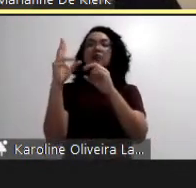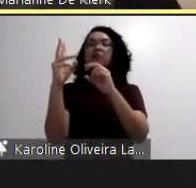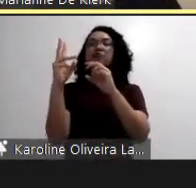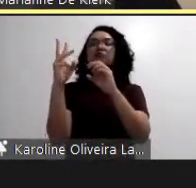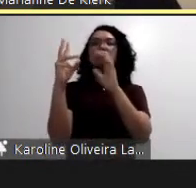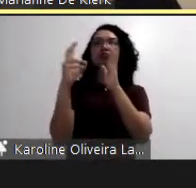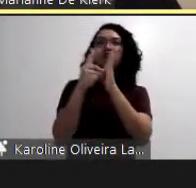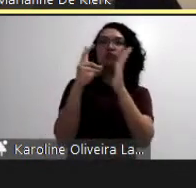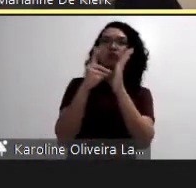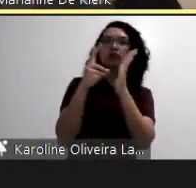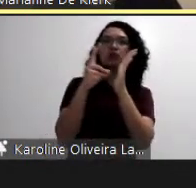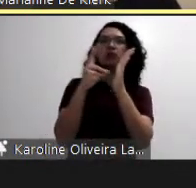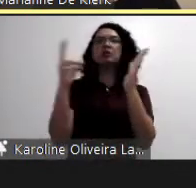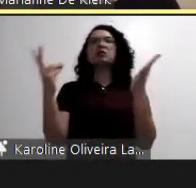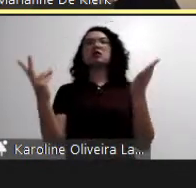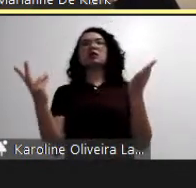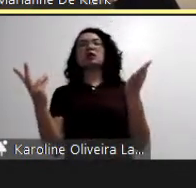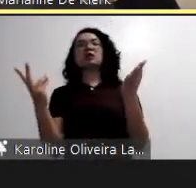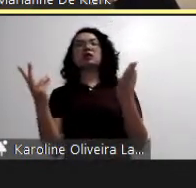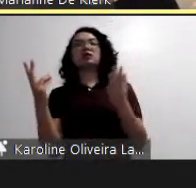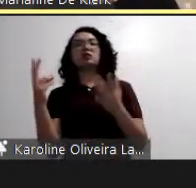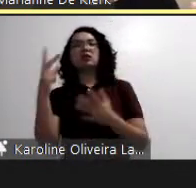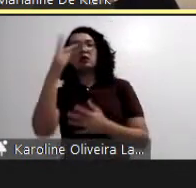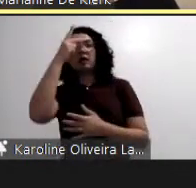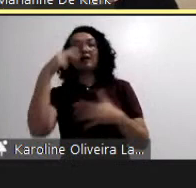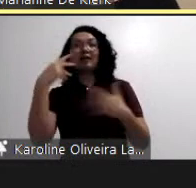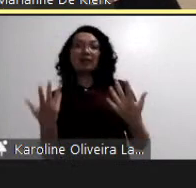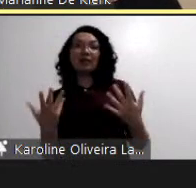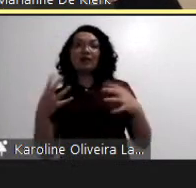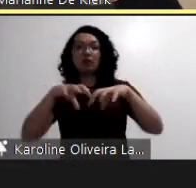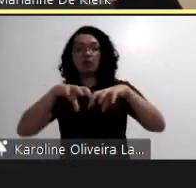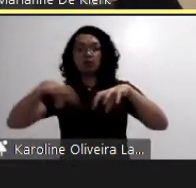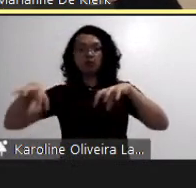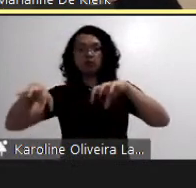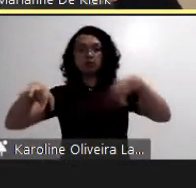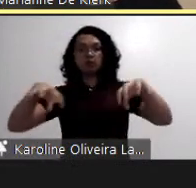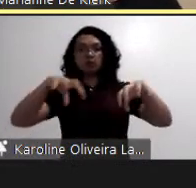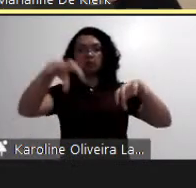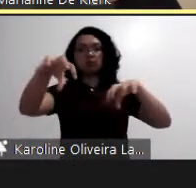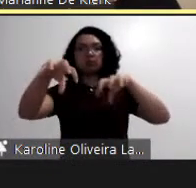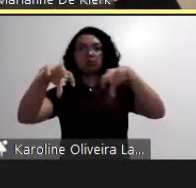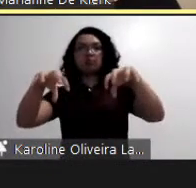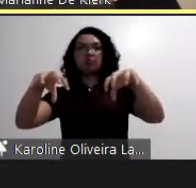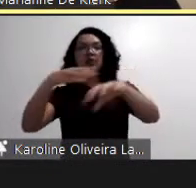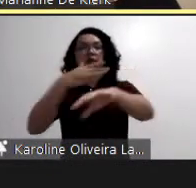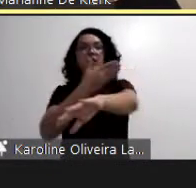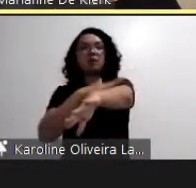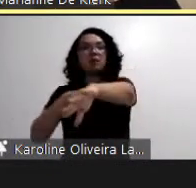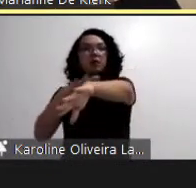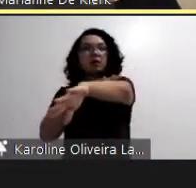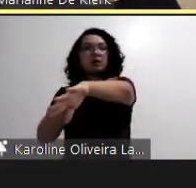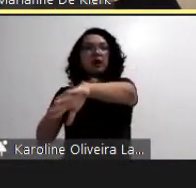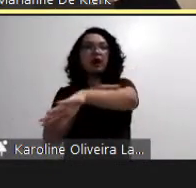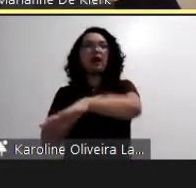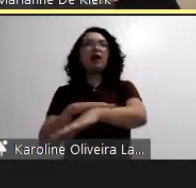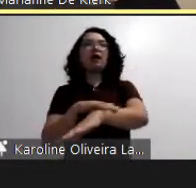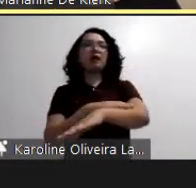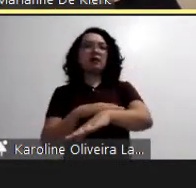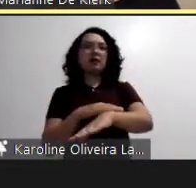was removed to the peripheries behind industrial zones. So this